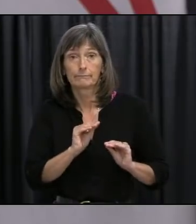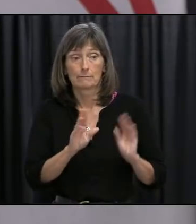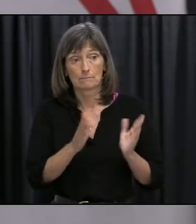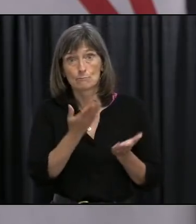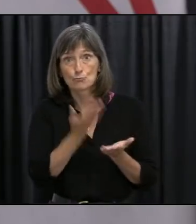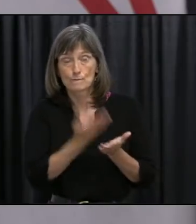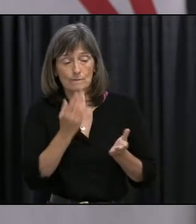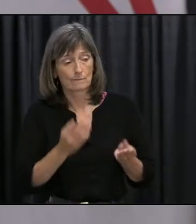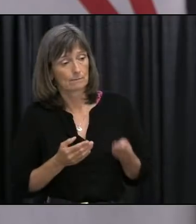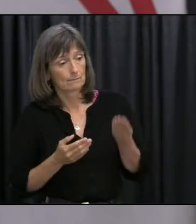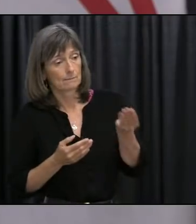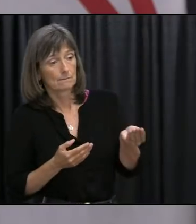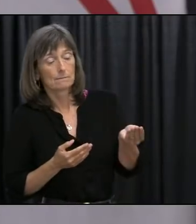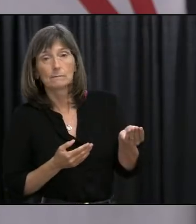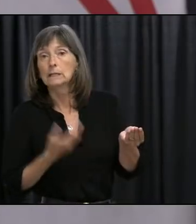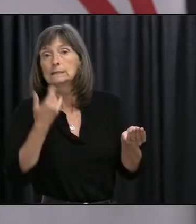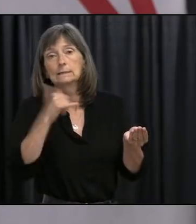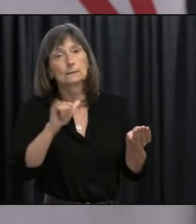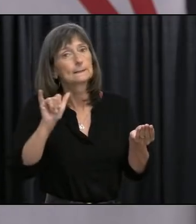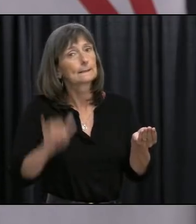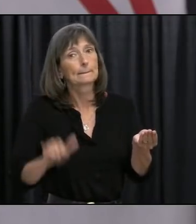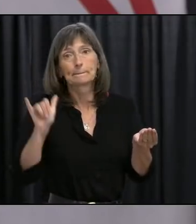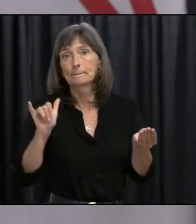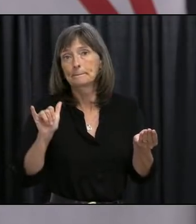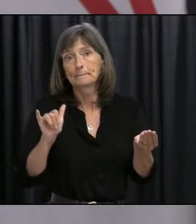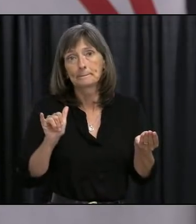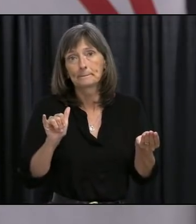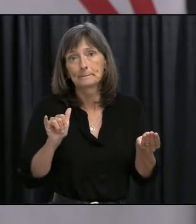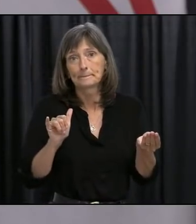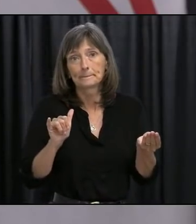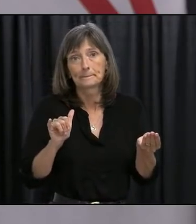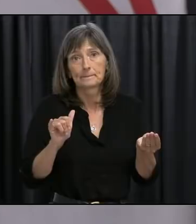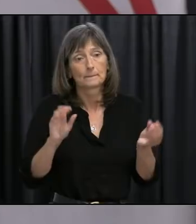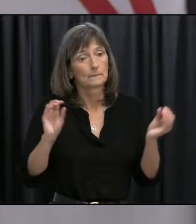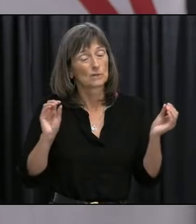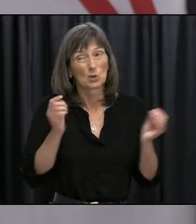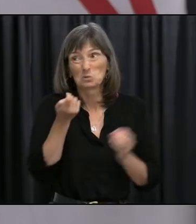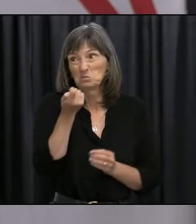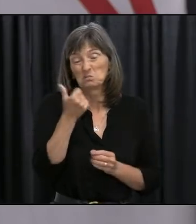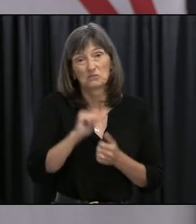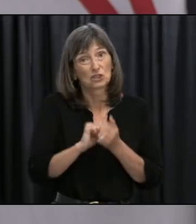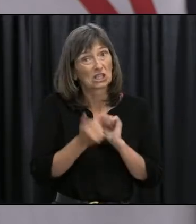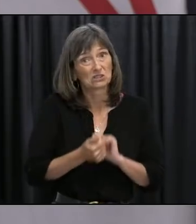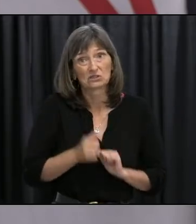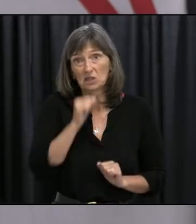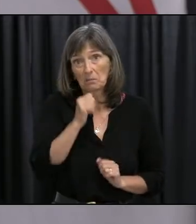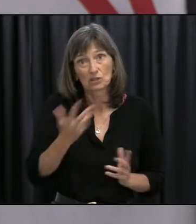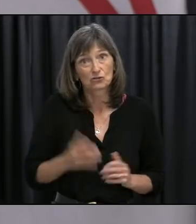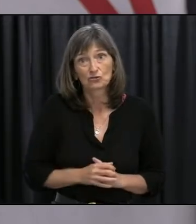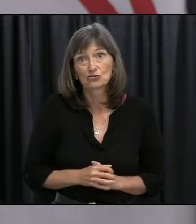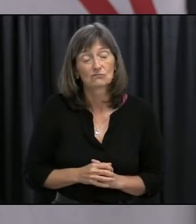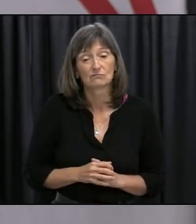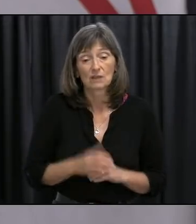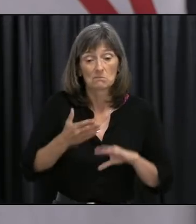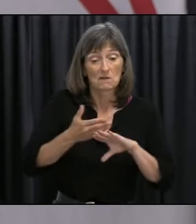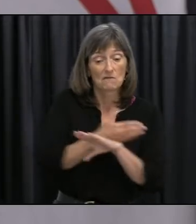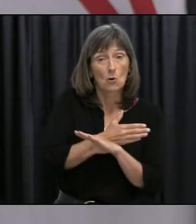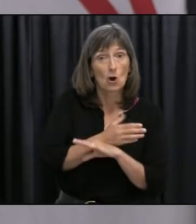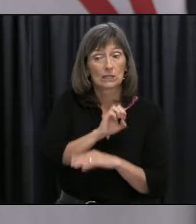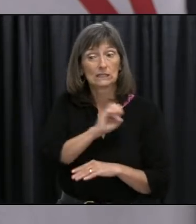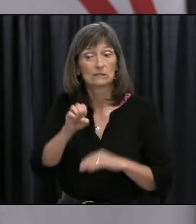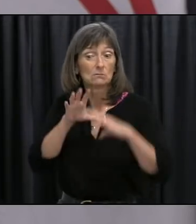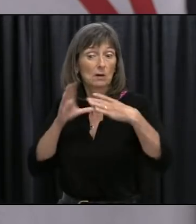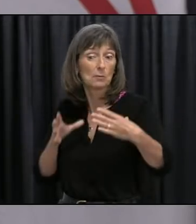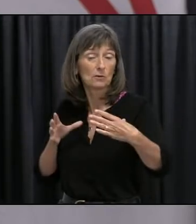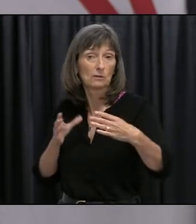they stay, they're still in existence. So for us, there's been very little change in what's been happening prior to the Atlantic bubble